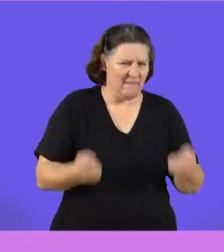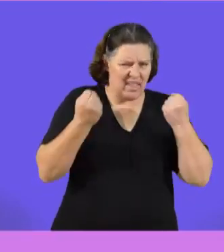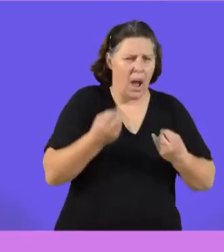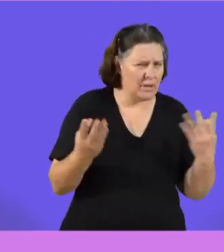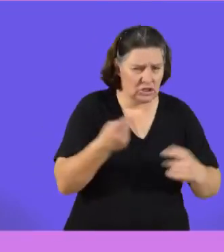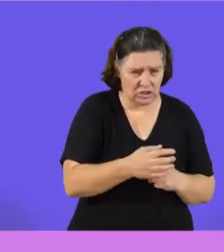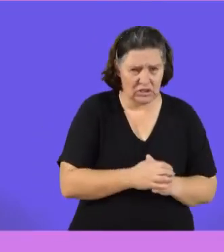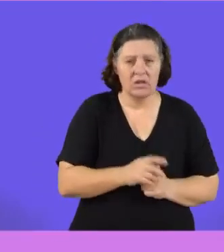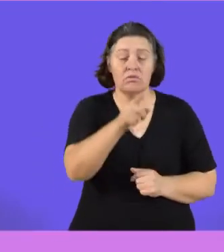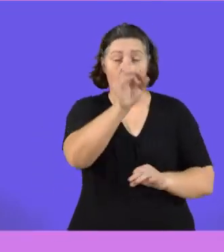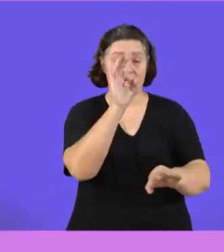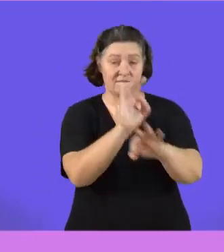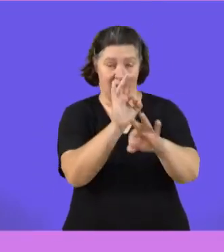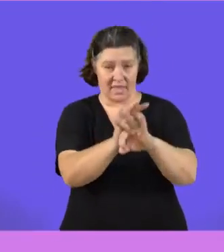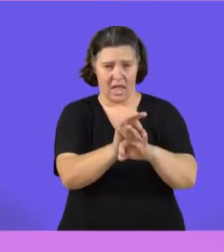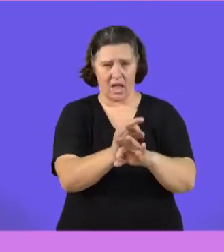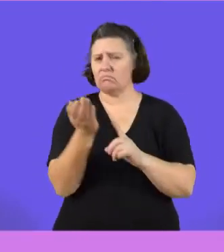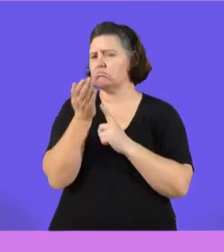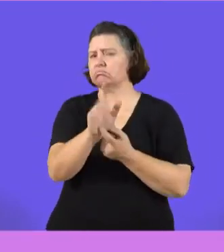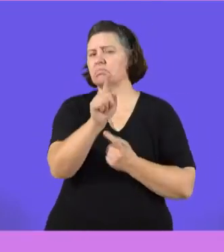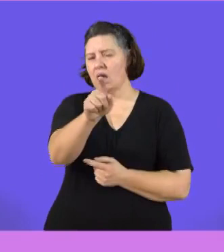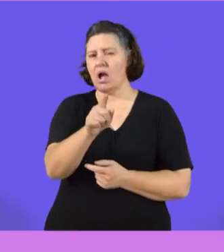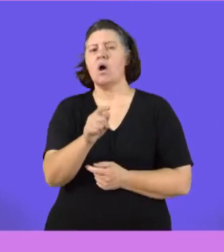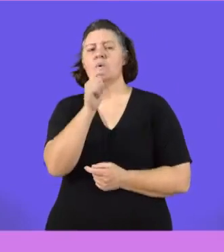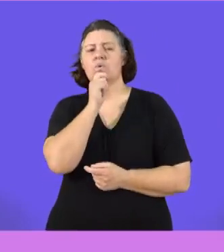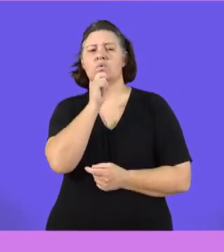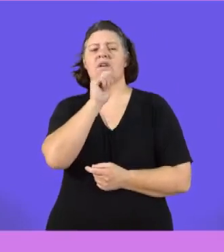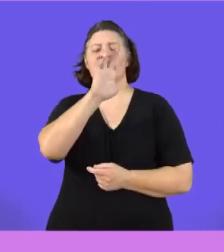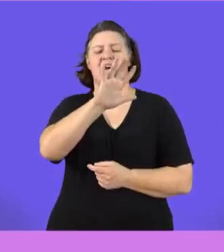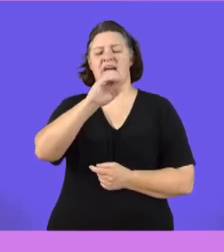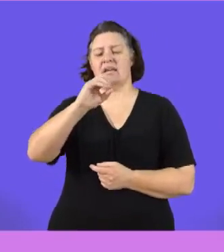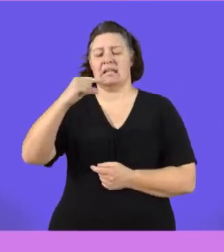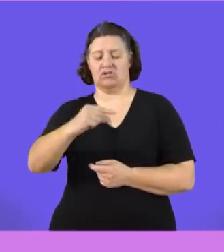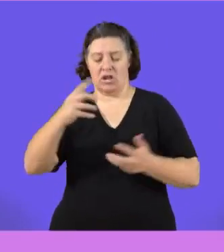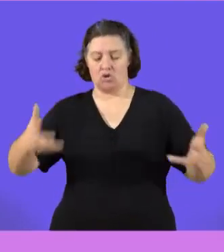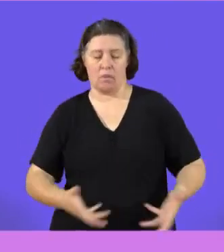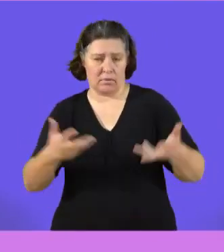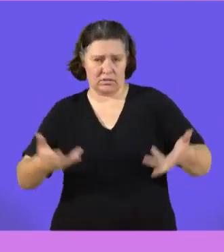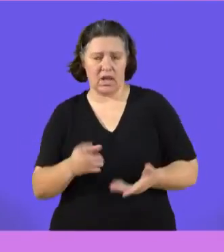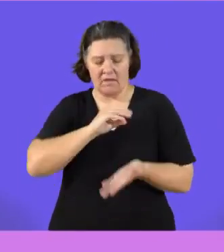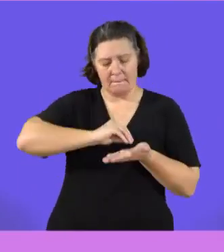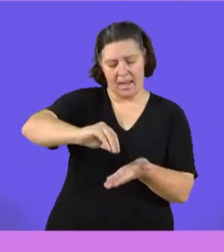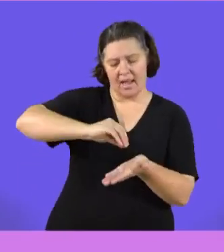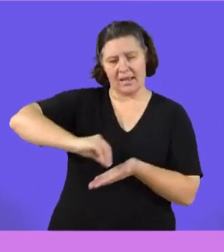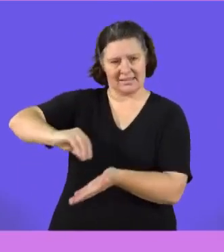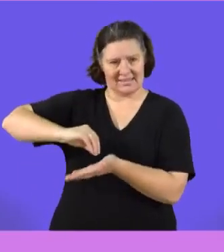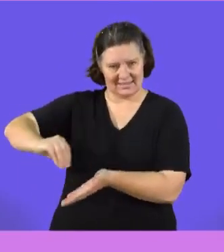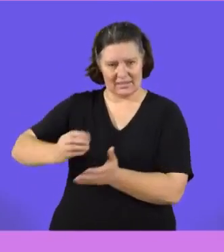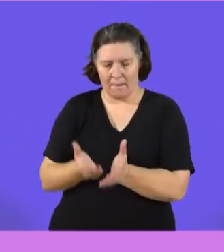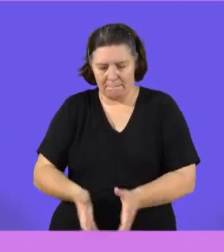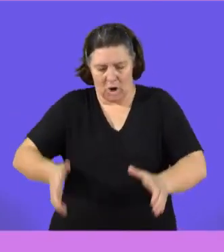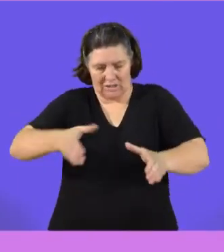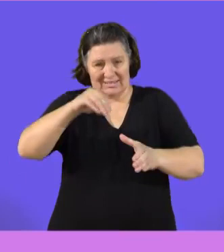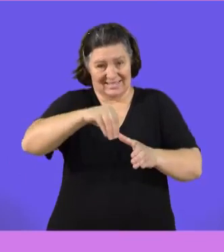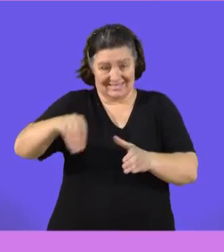are saying, your father indicated that he uses 500 grams of compost when planting a seedling into a